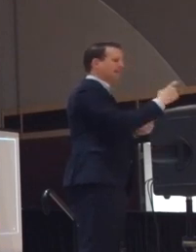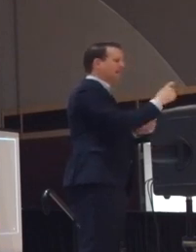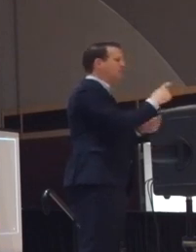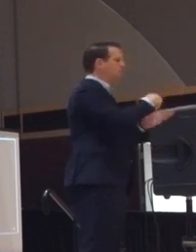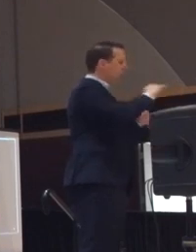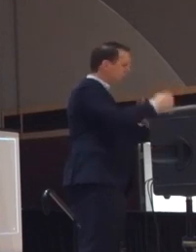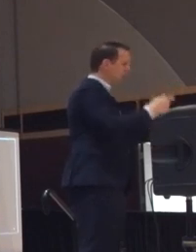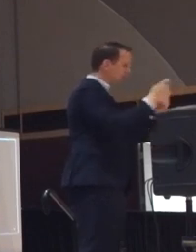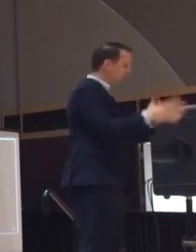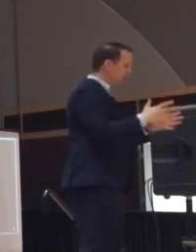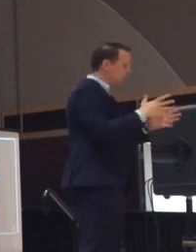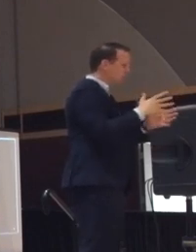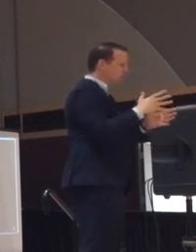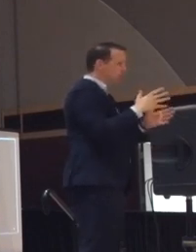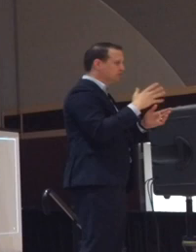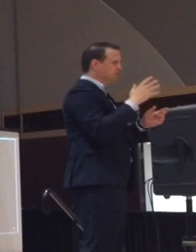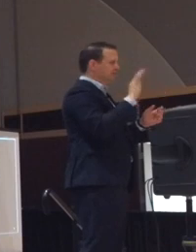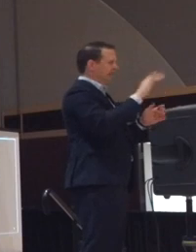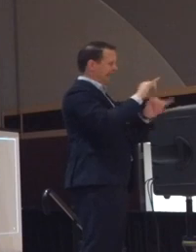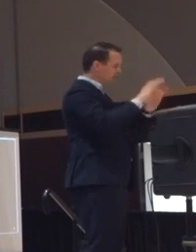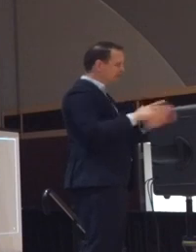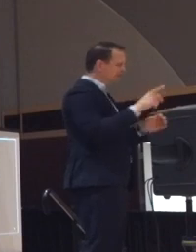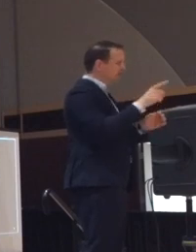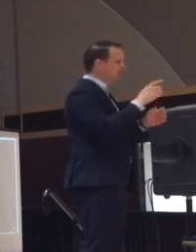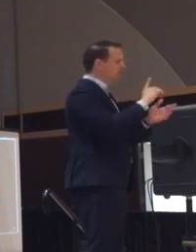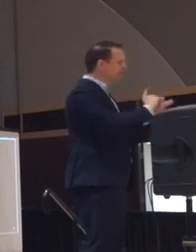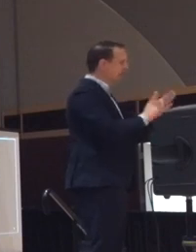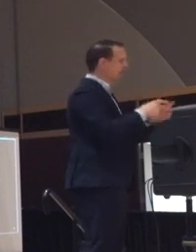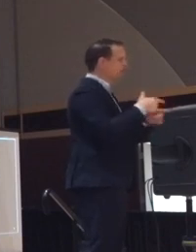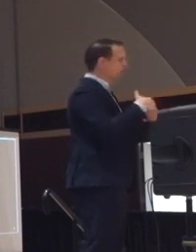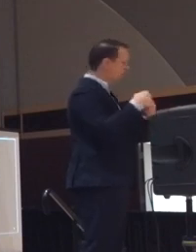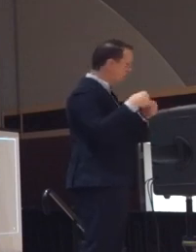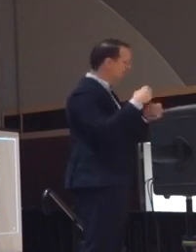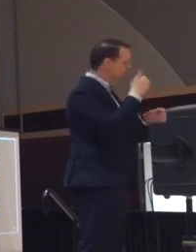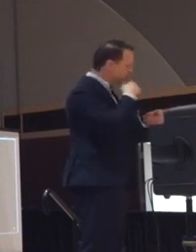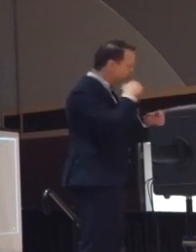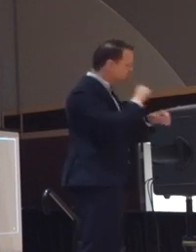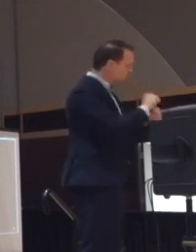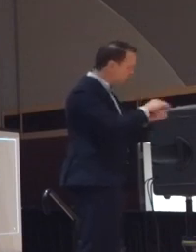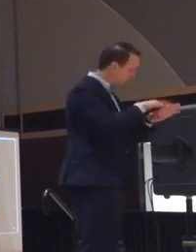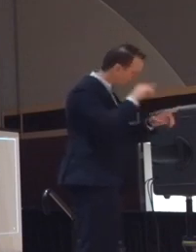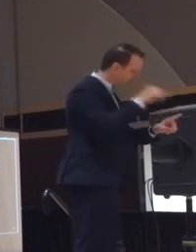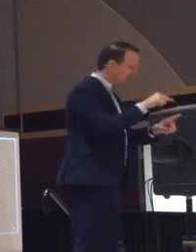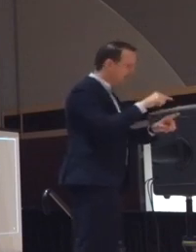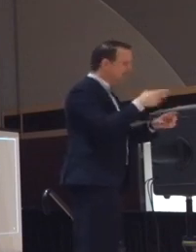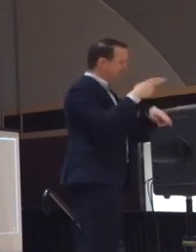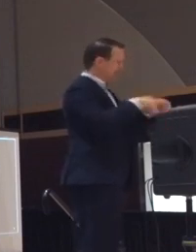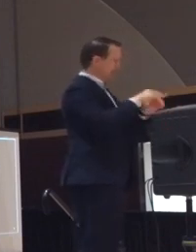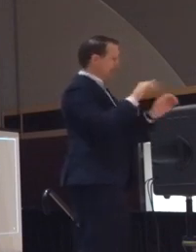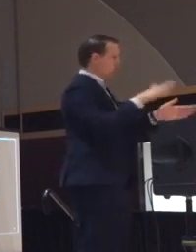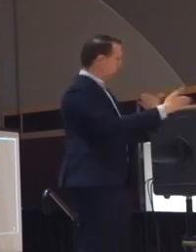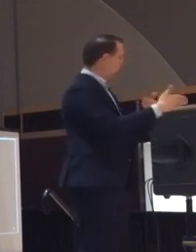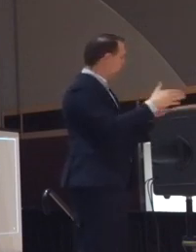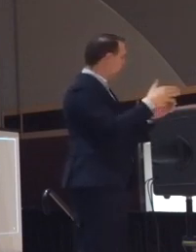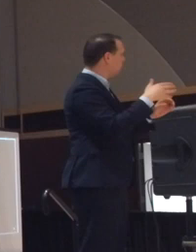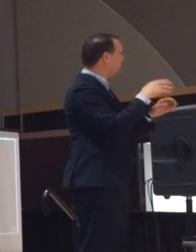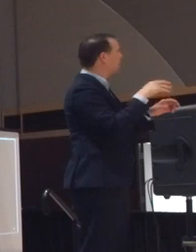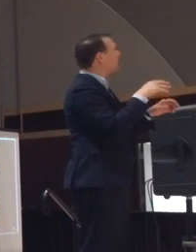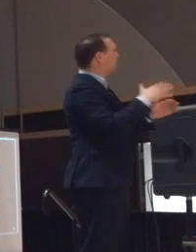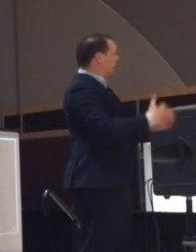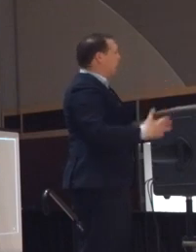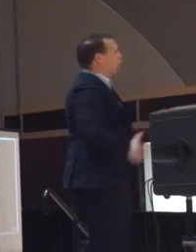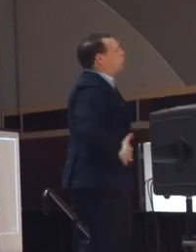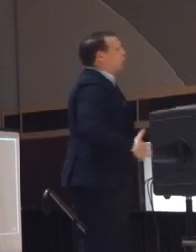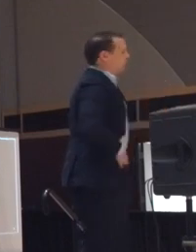I'm not even sure if they were engineers, they would design bras and girdles, worked on this, sitting in a room beside the mission control